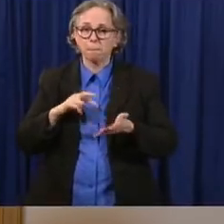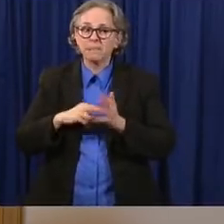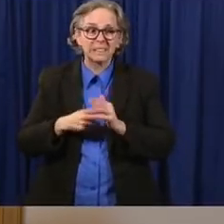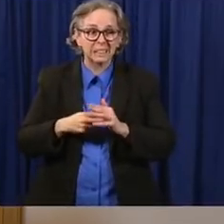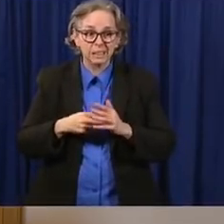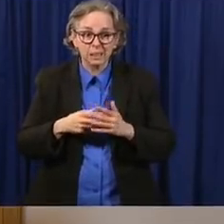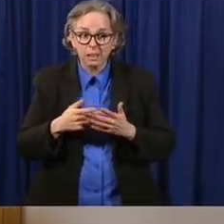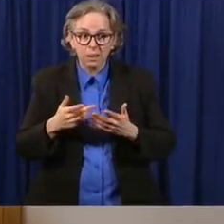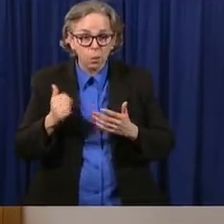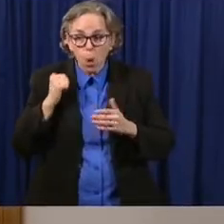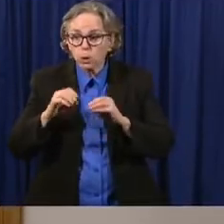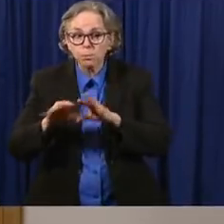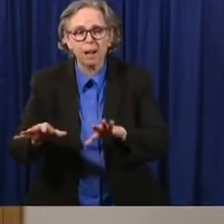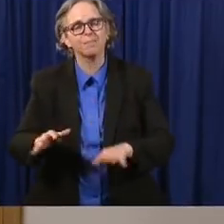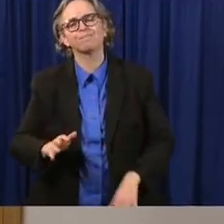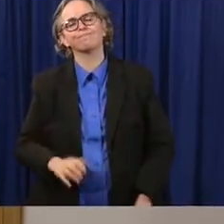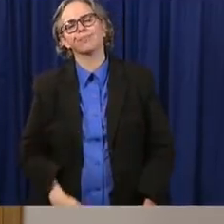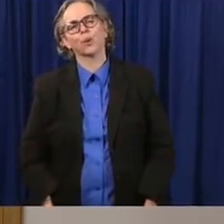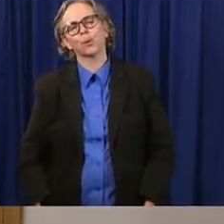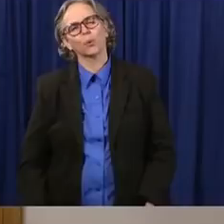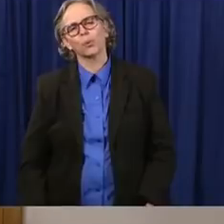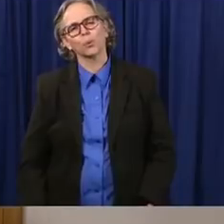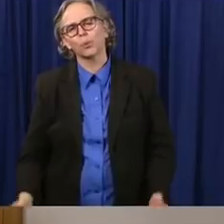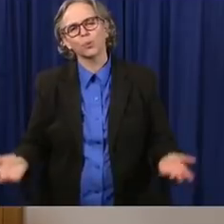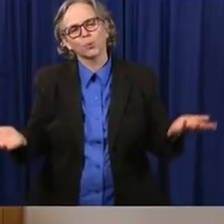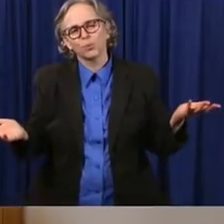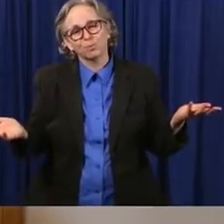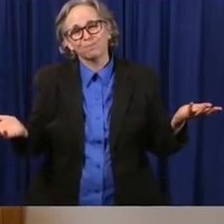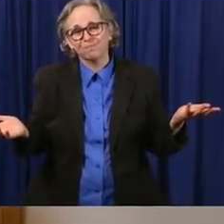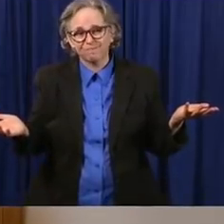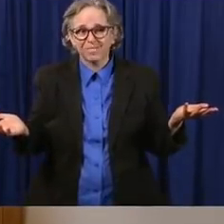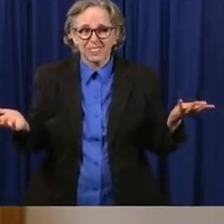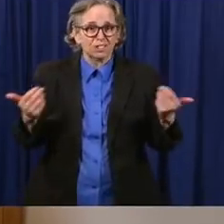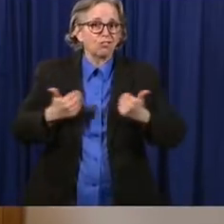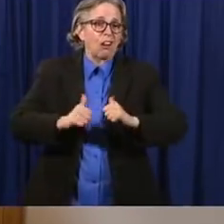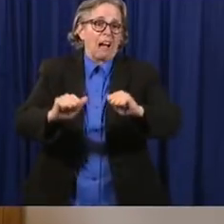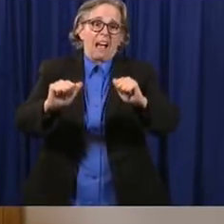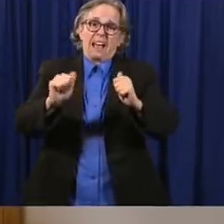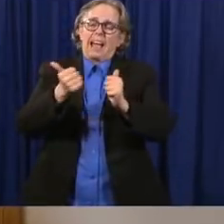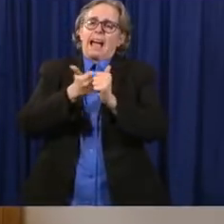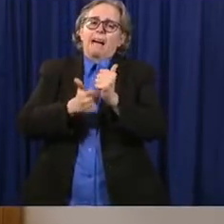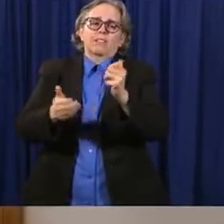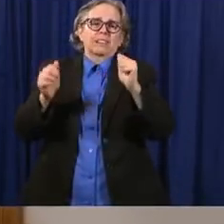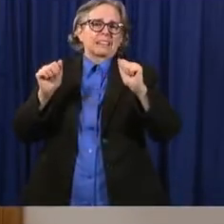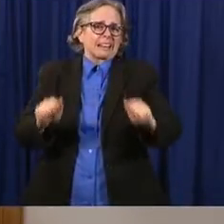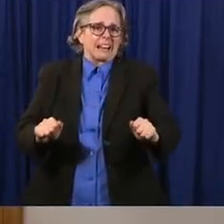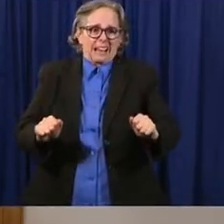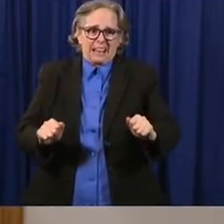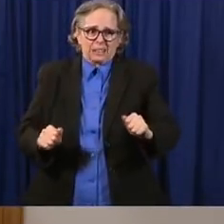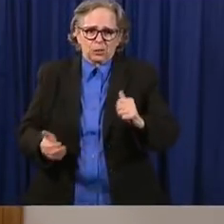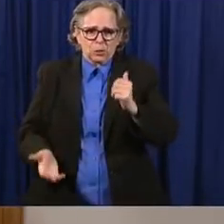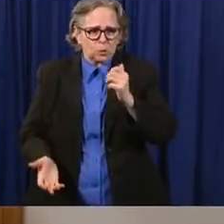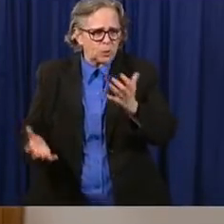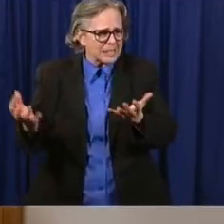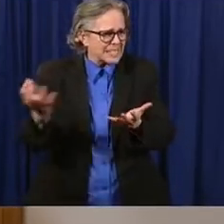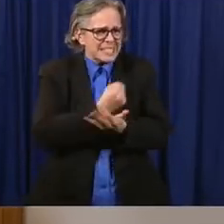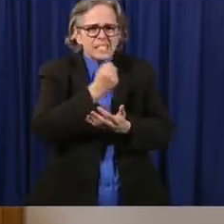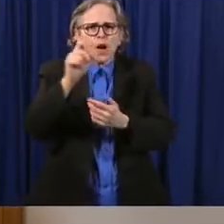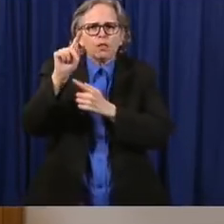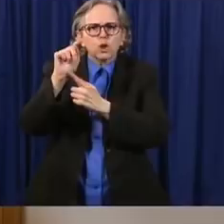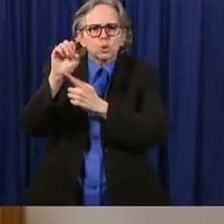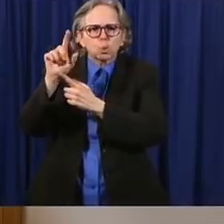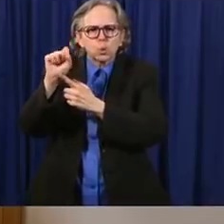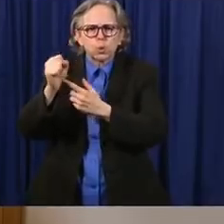have more trouble. But we're doing absolutely everything that we can with the tools that we have, and we're trying to get, we've been